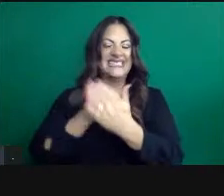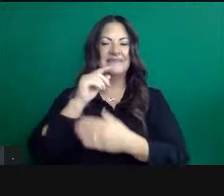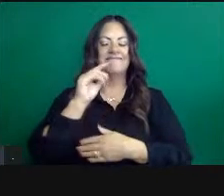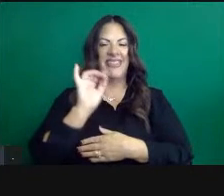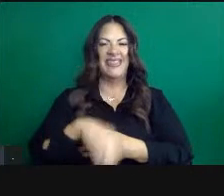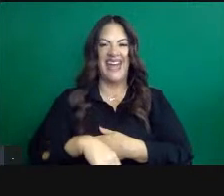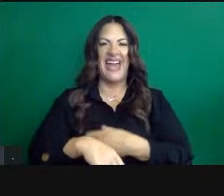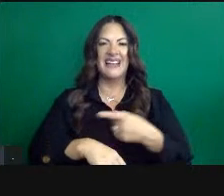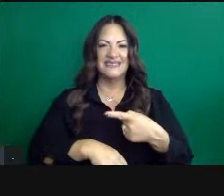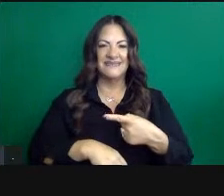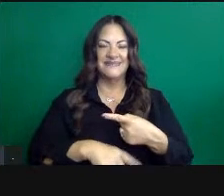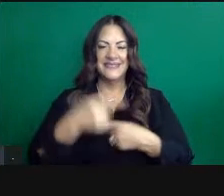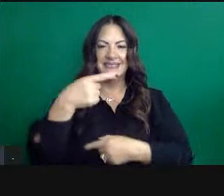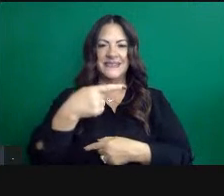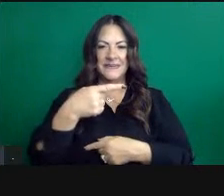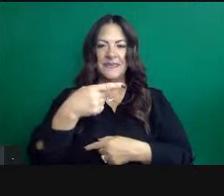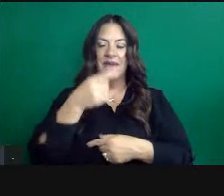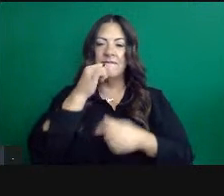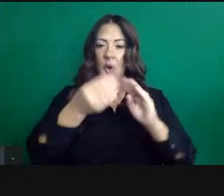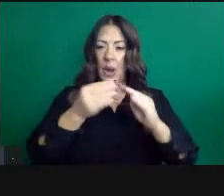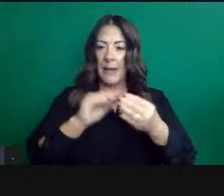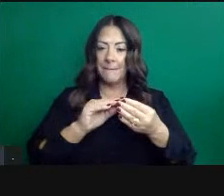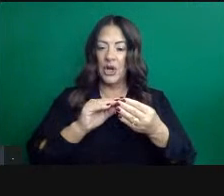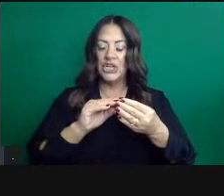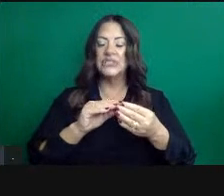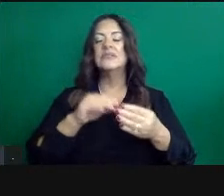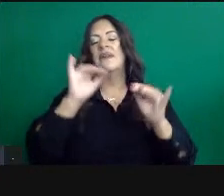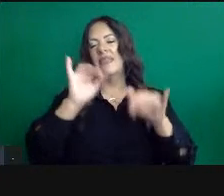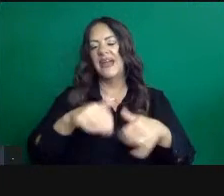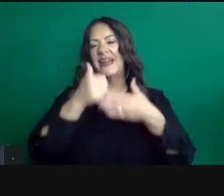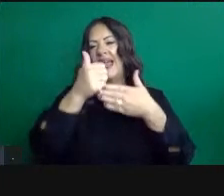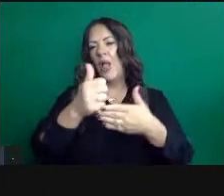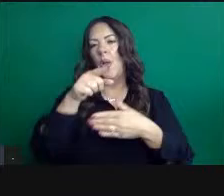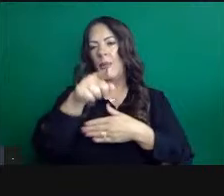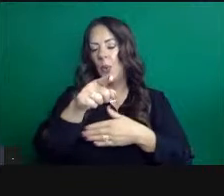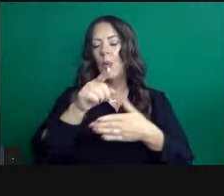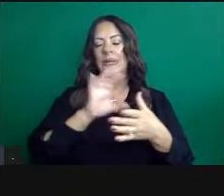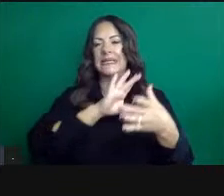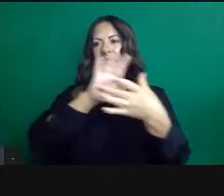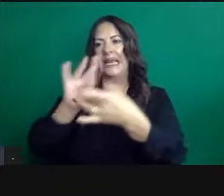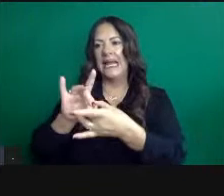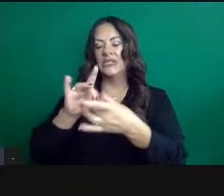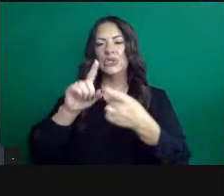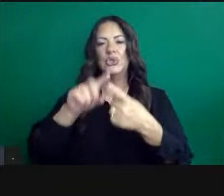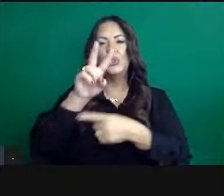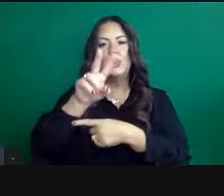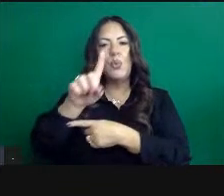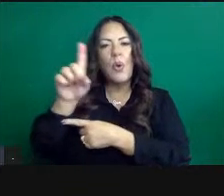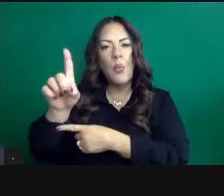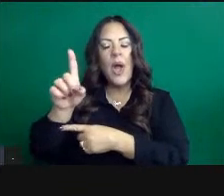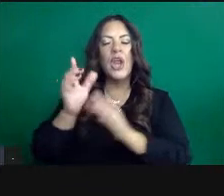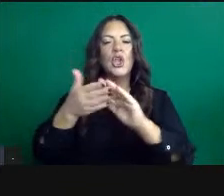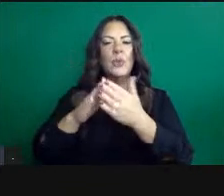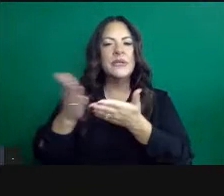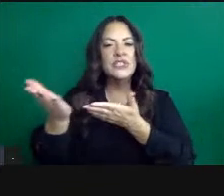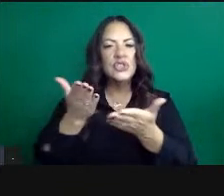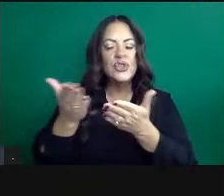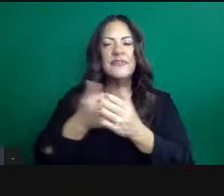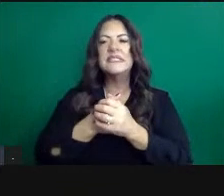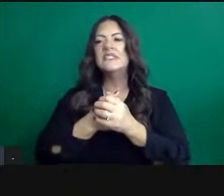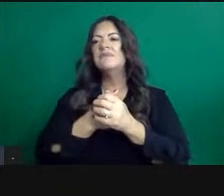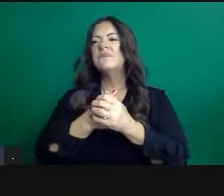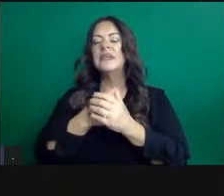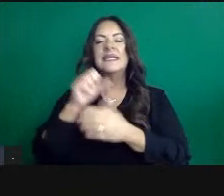there, whether it's the 211 partnership who can connect you with community resources, our senior lines, our